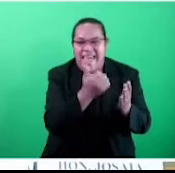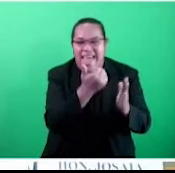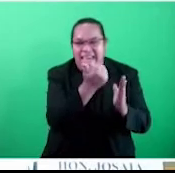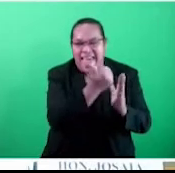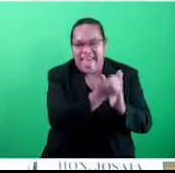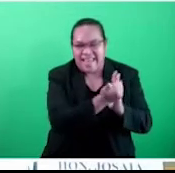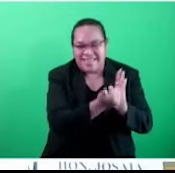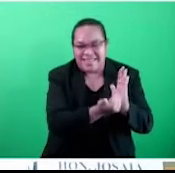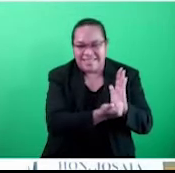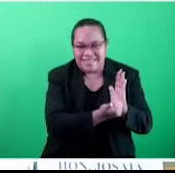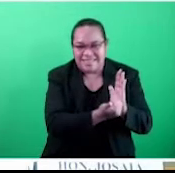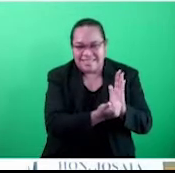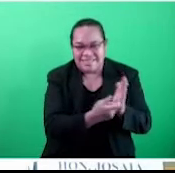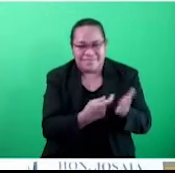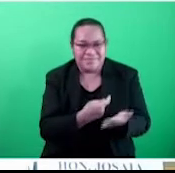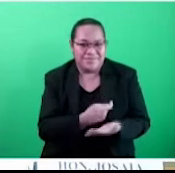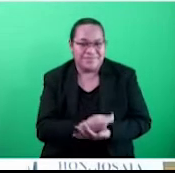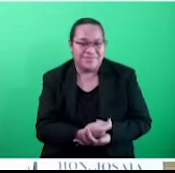that. There's a particular